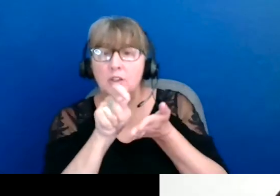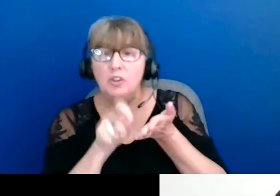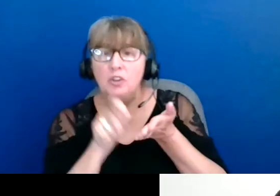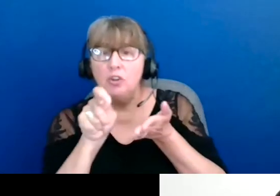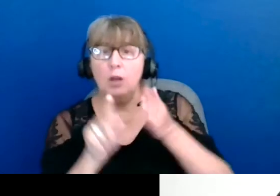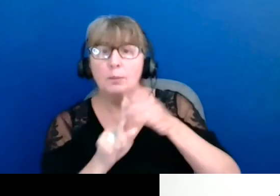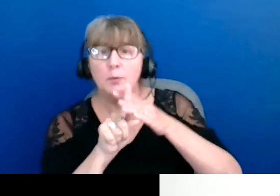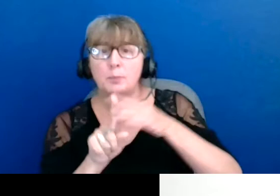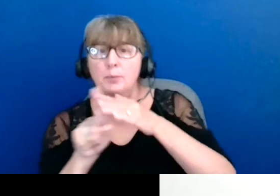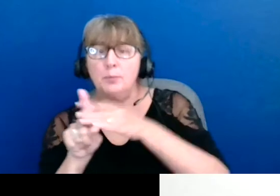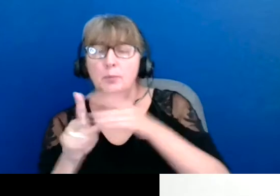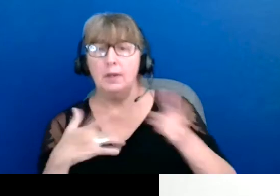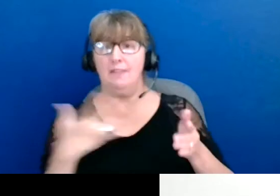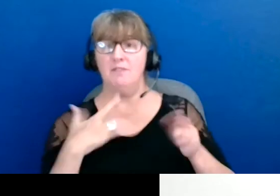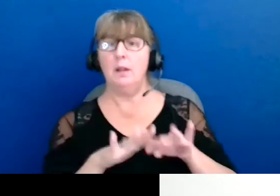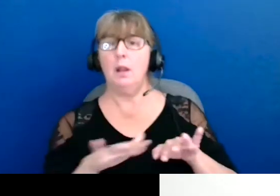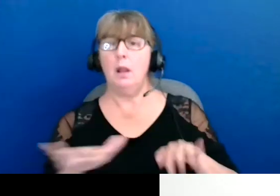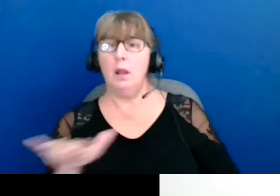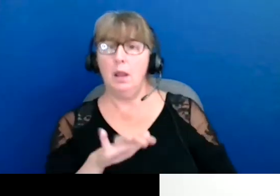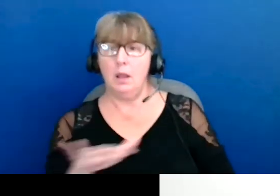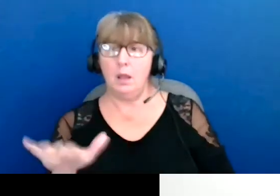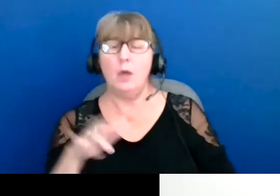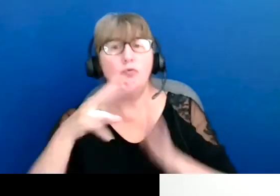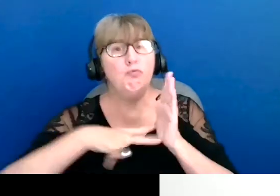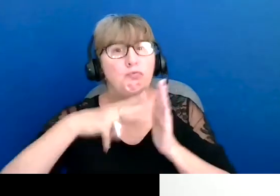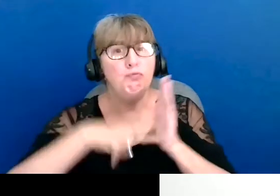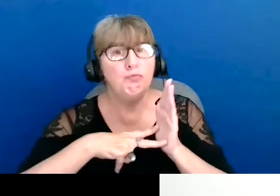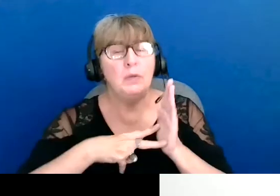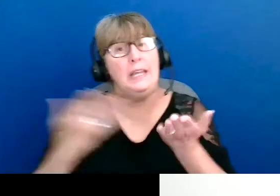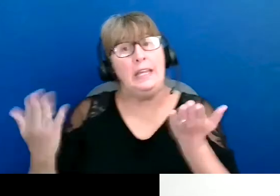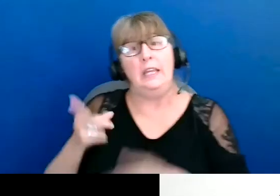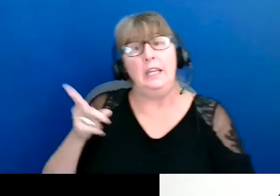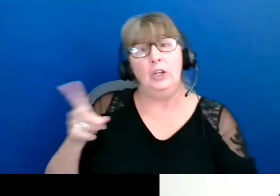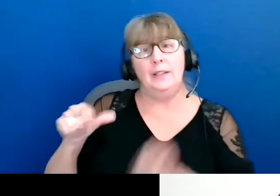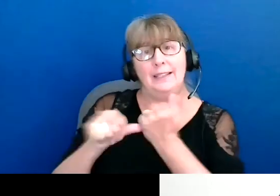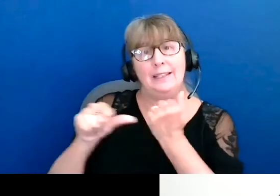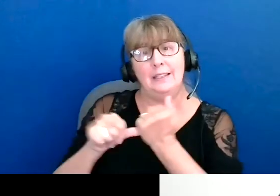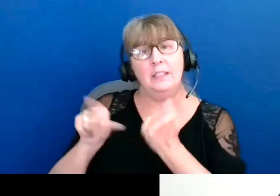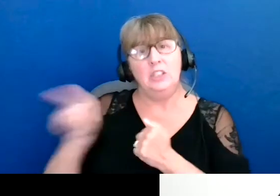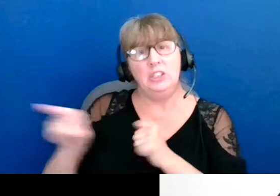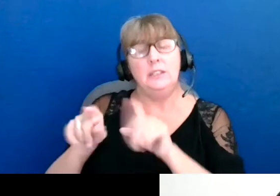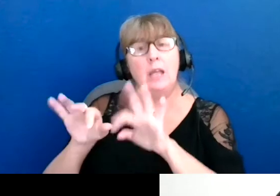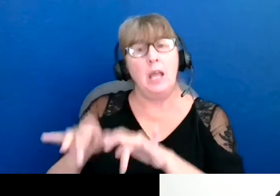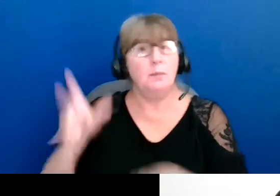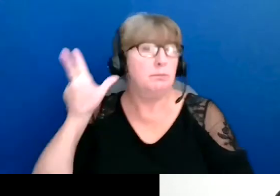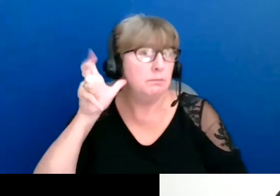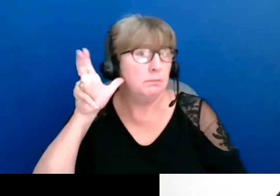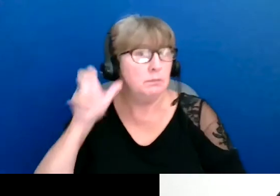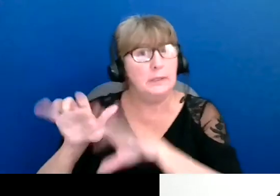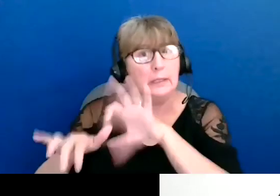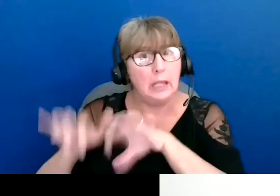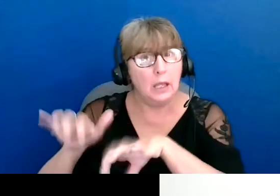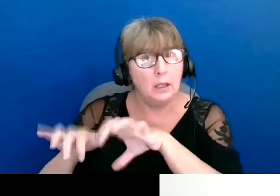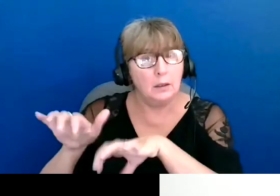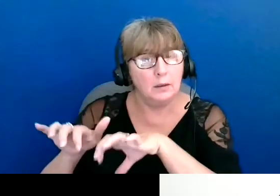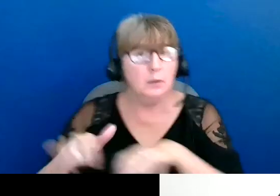the letters. I have an assistant in the room with me who's typing what's being said, and then